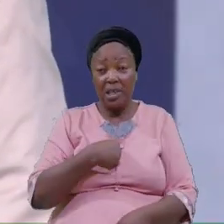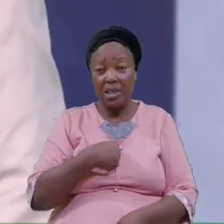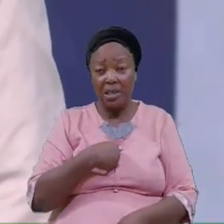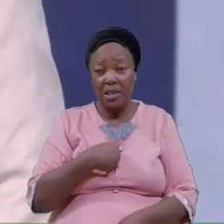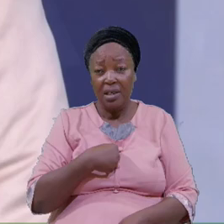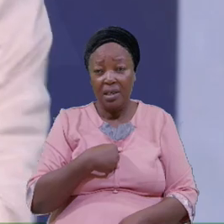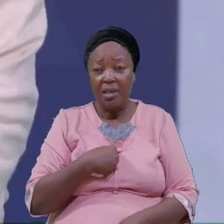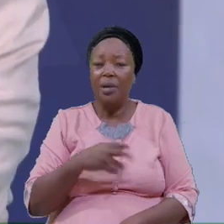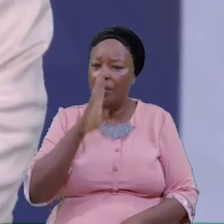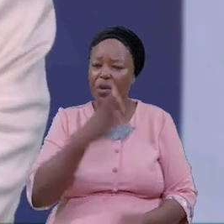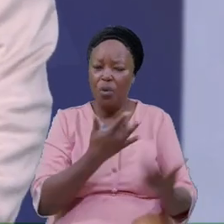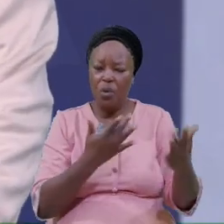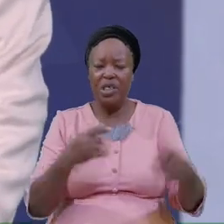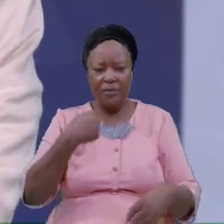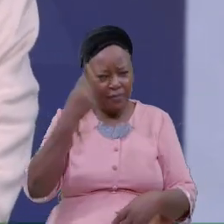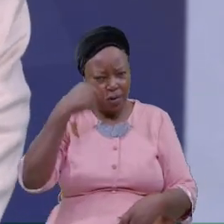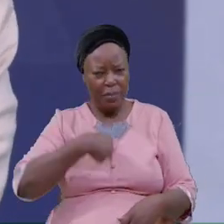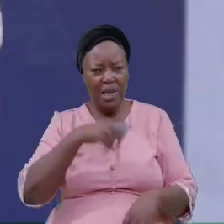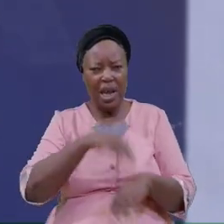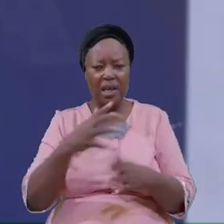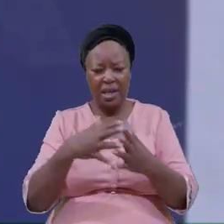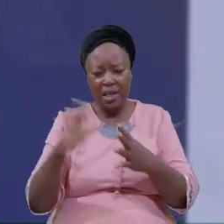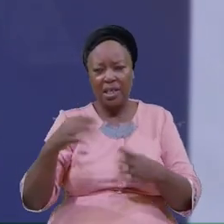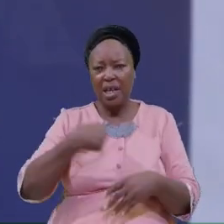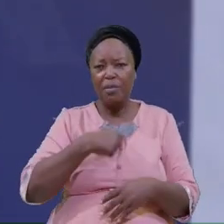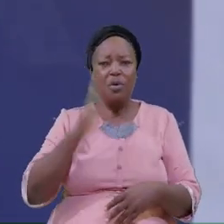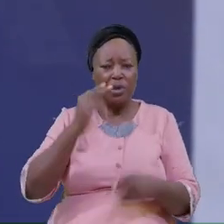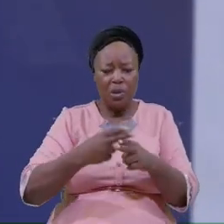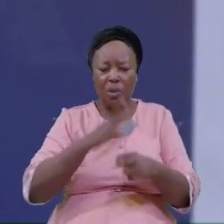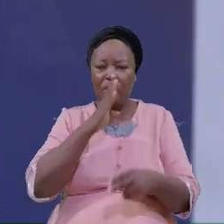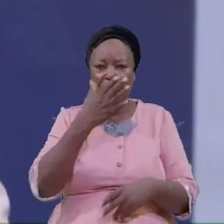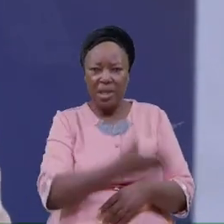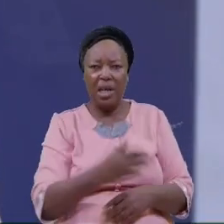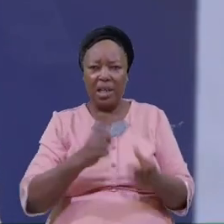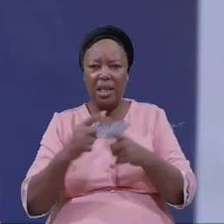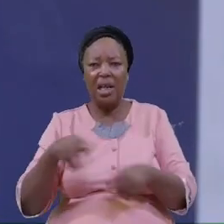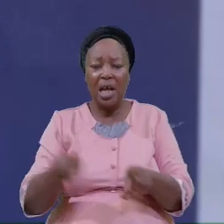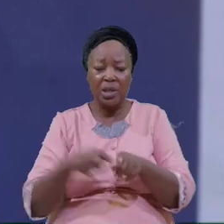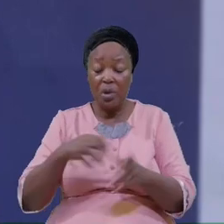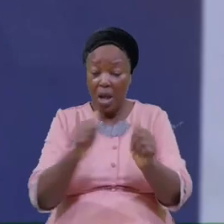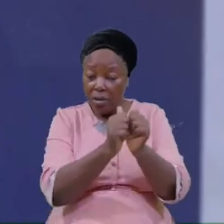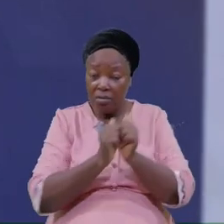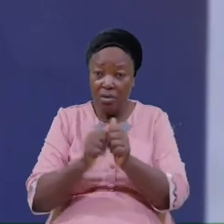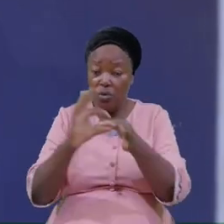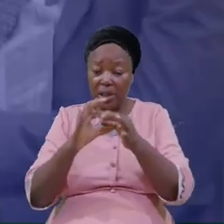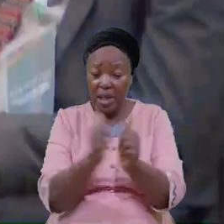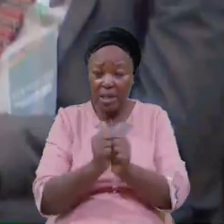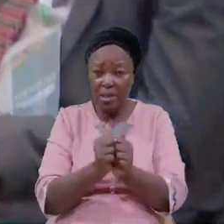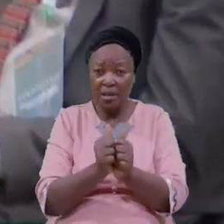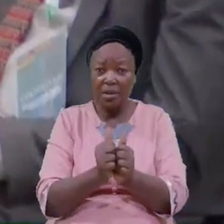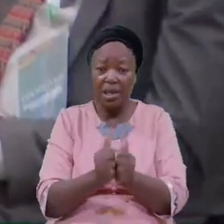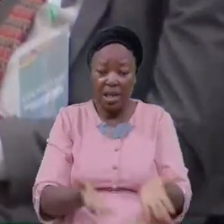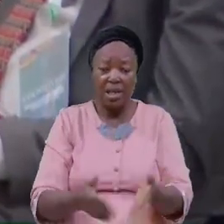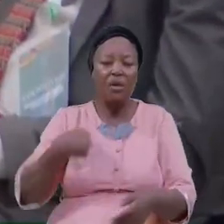me at the gate, I'll soon be there. As we're united here together, we'll be united together in. Vous allez